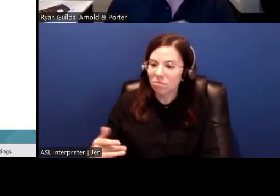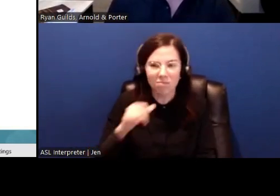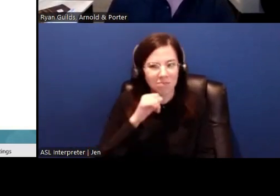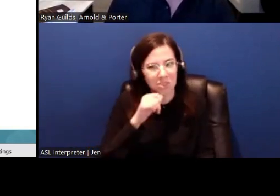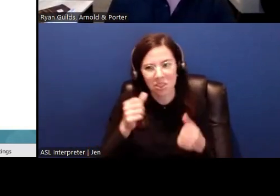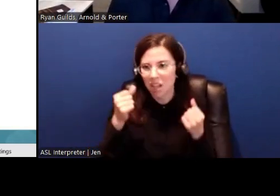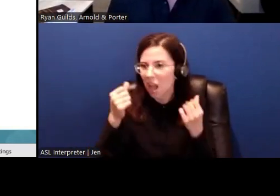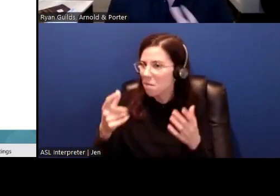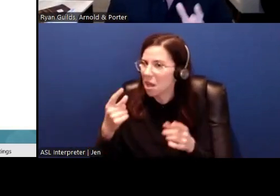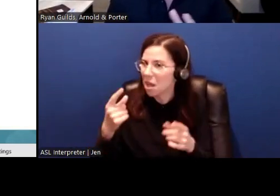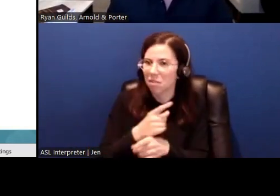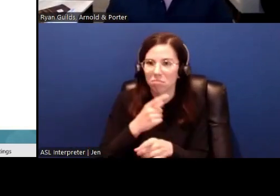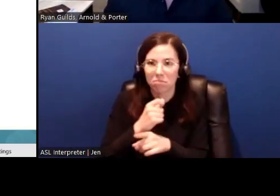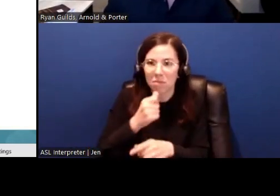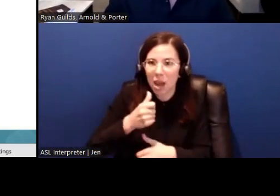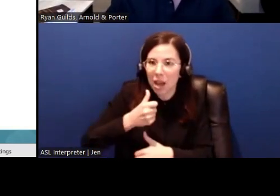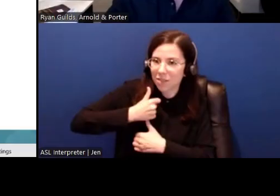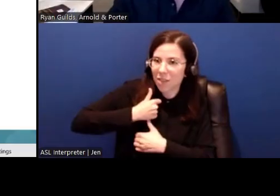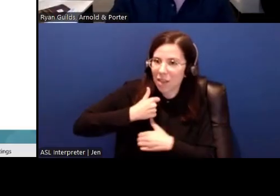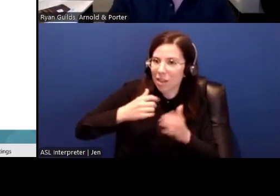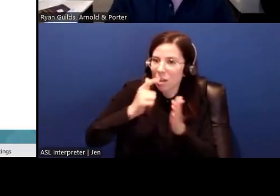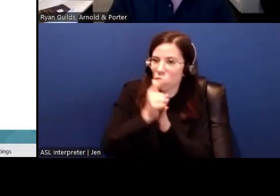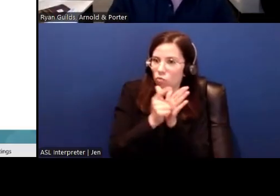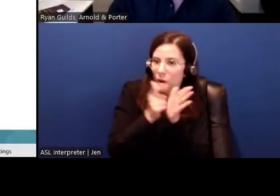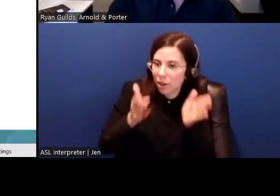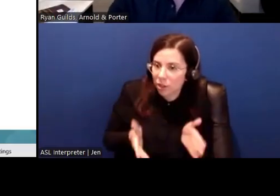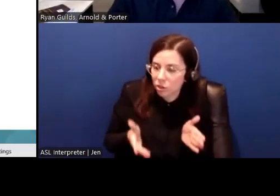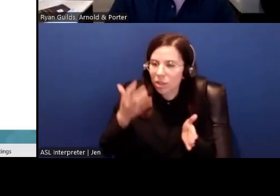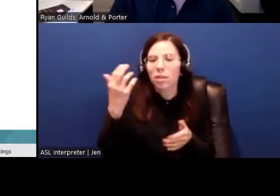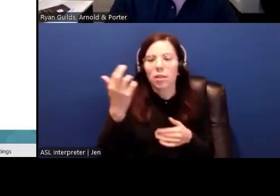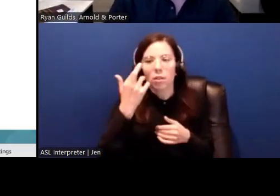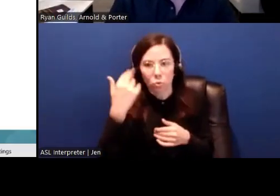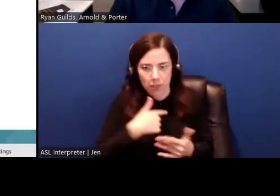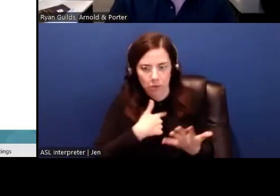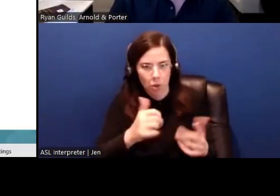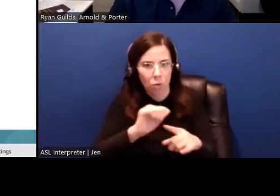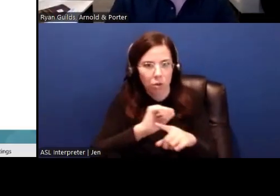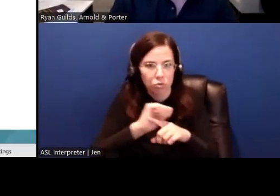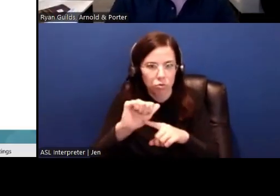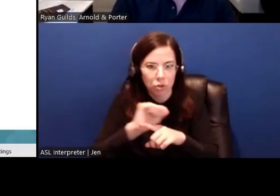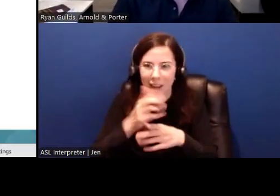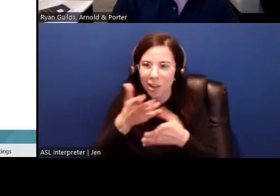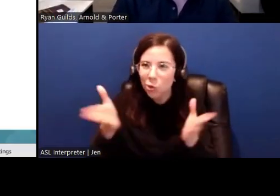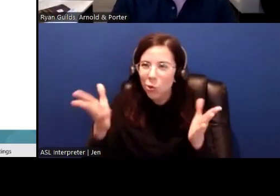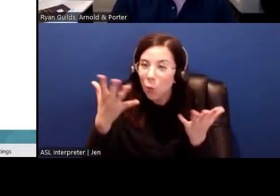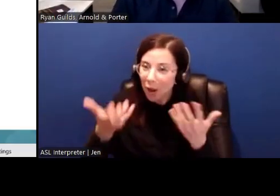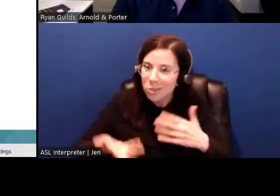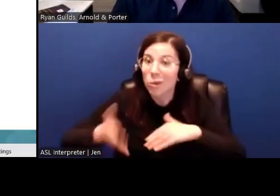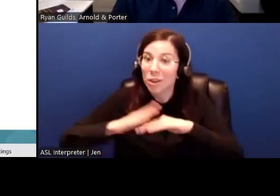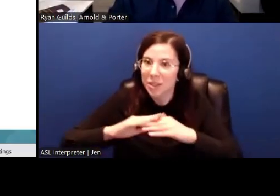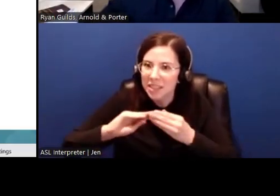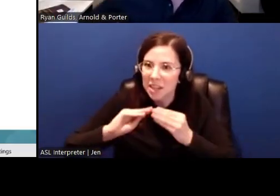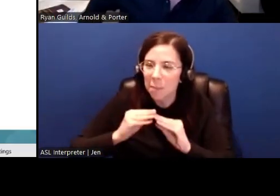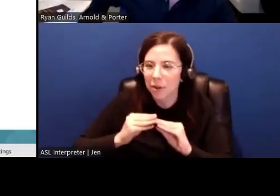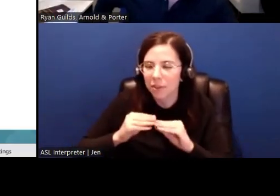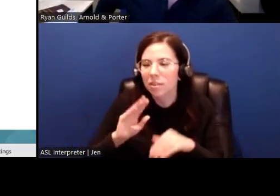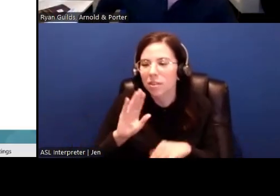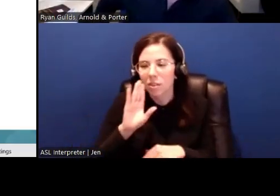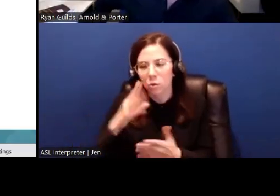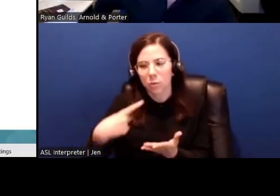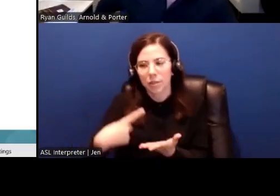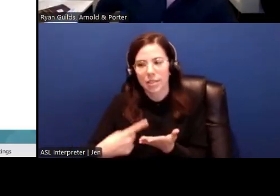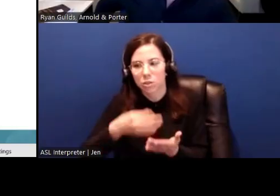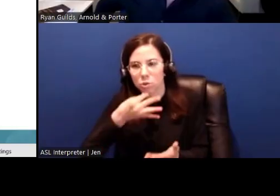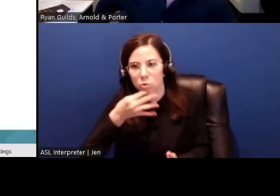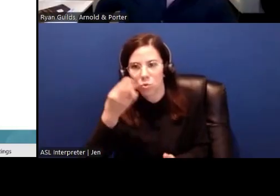civilian representations. And this is part of why we're doing this training, is because we want to increase that number for reasons that we'll discuss. But the courts